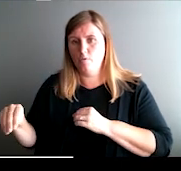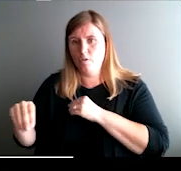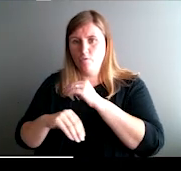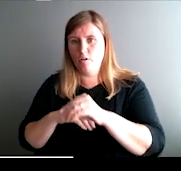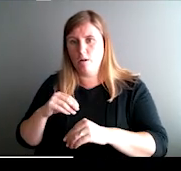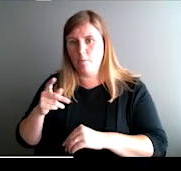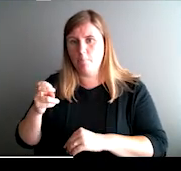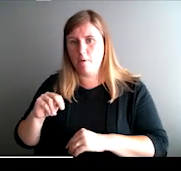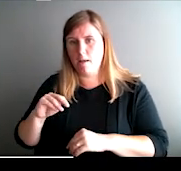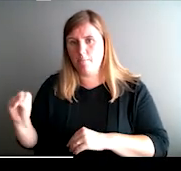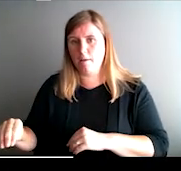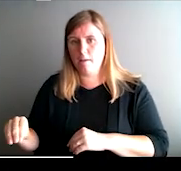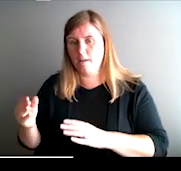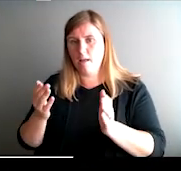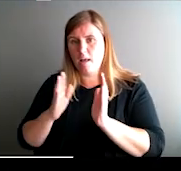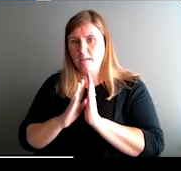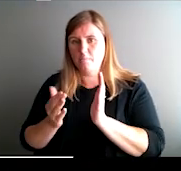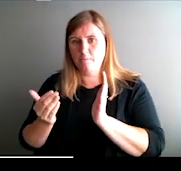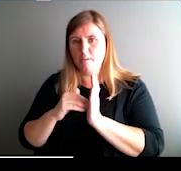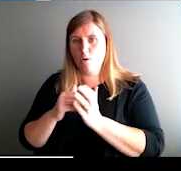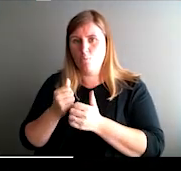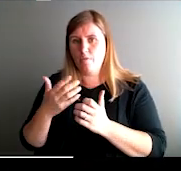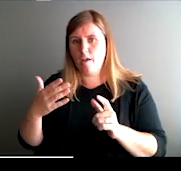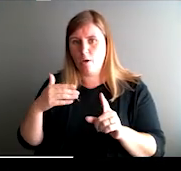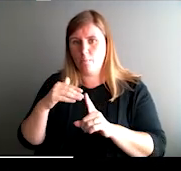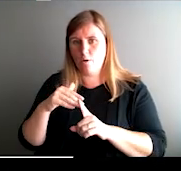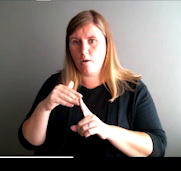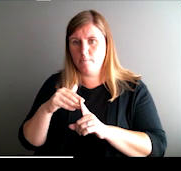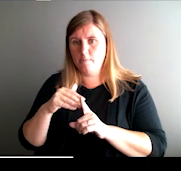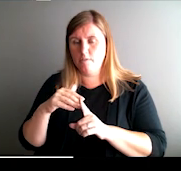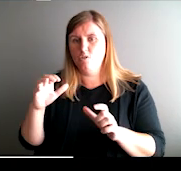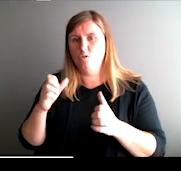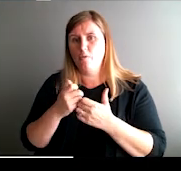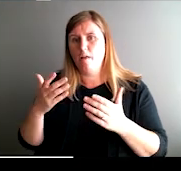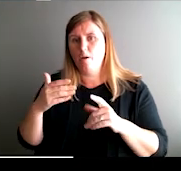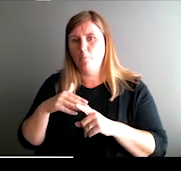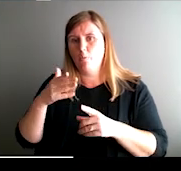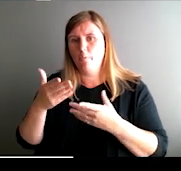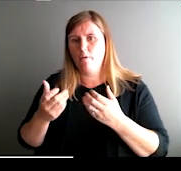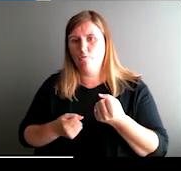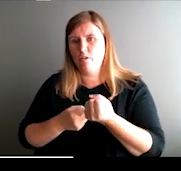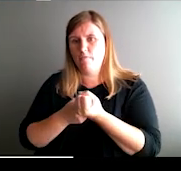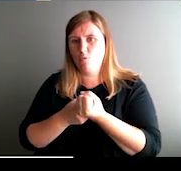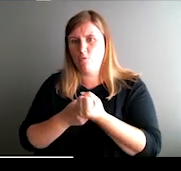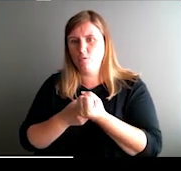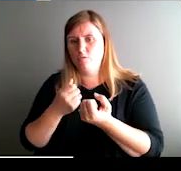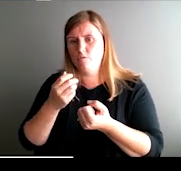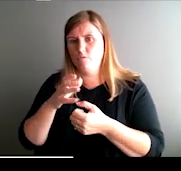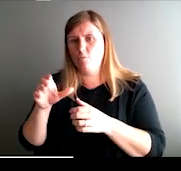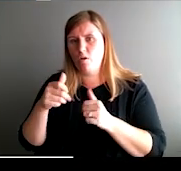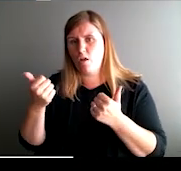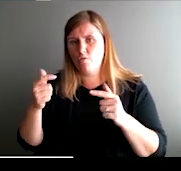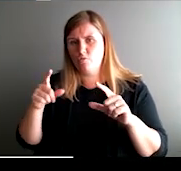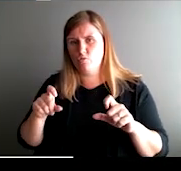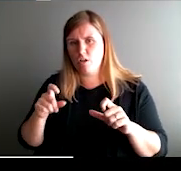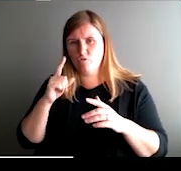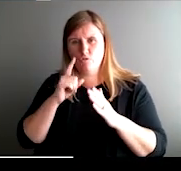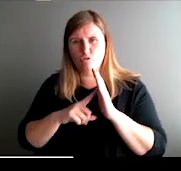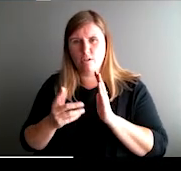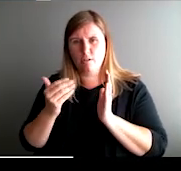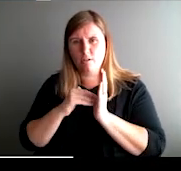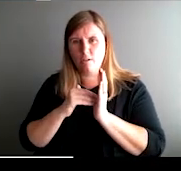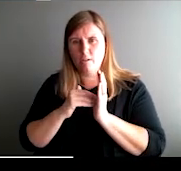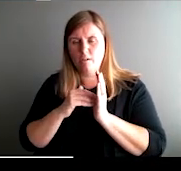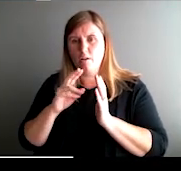put the pen back in, ask them again without a prompt. They do it without a prompt. You may reinforce, you may run some other trials and check again. And